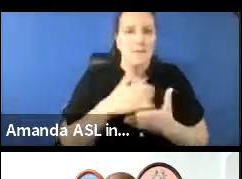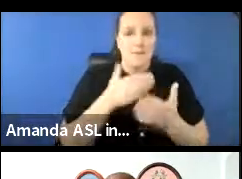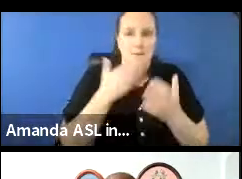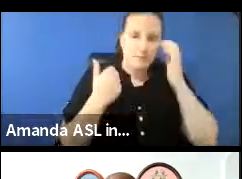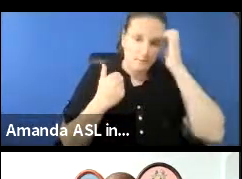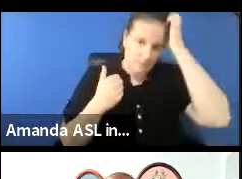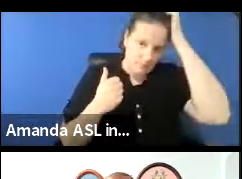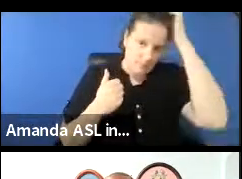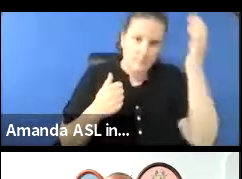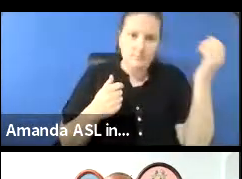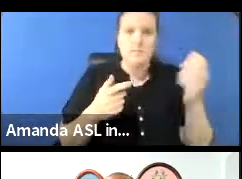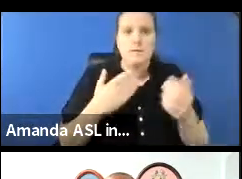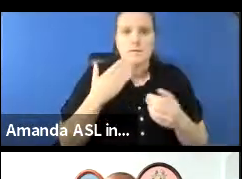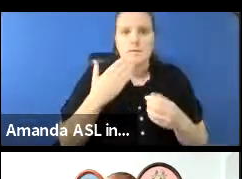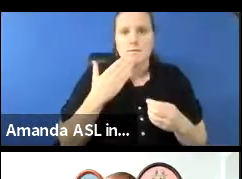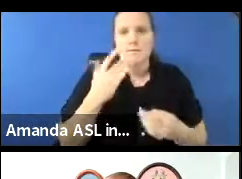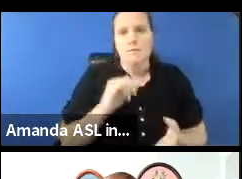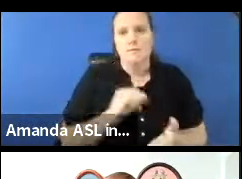This will be a